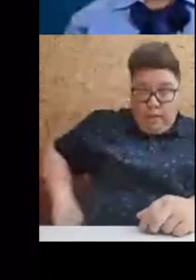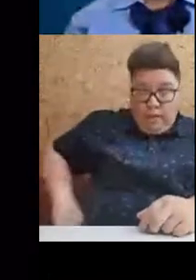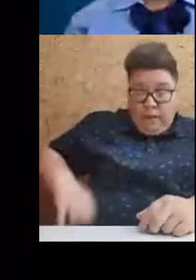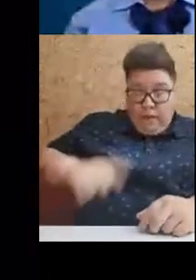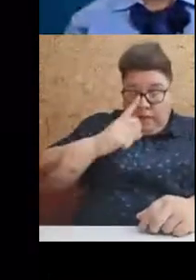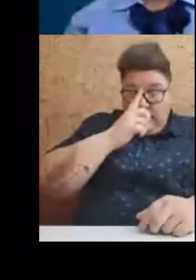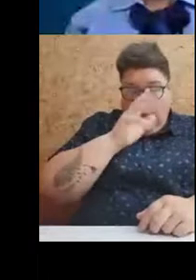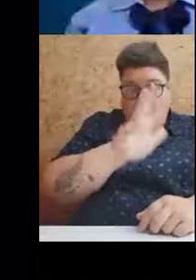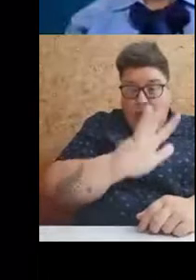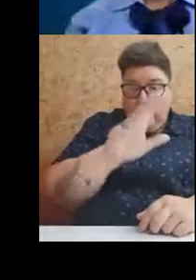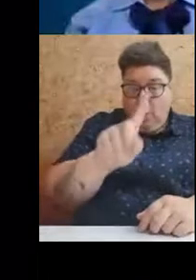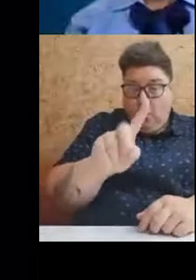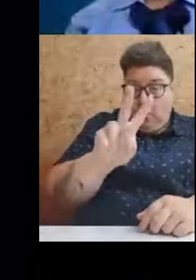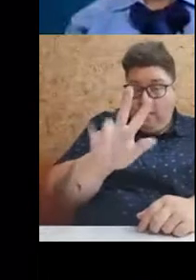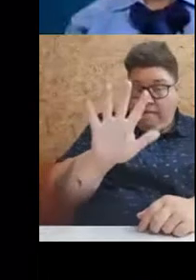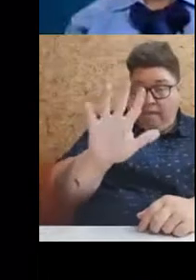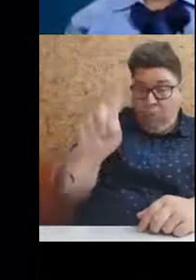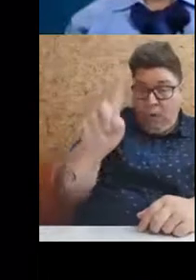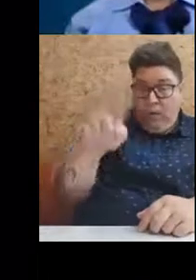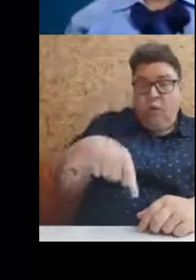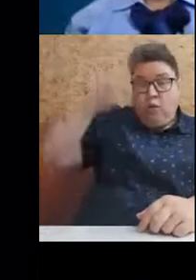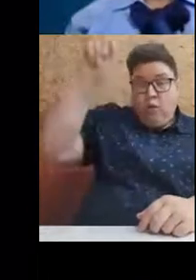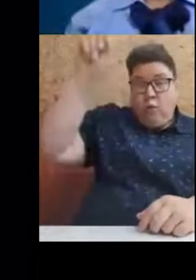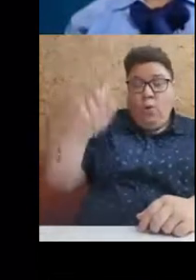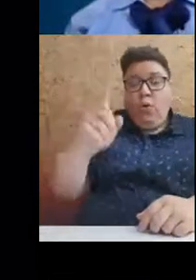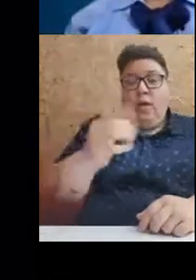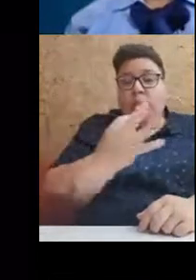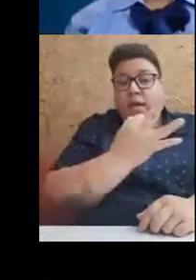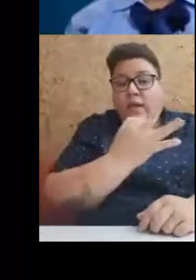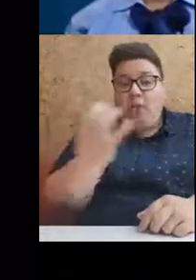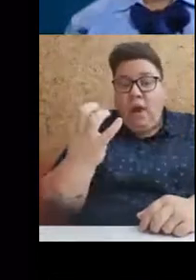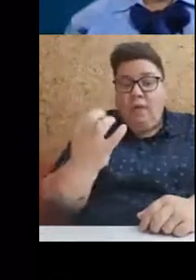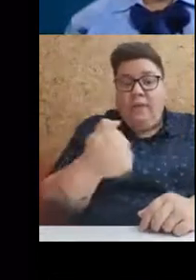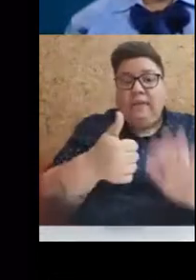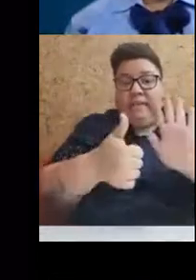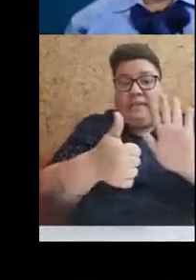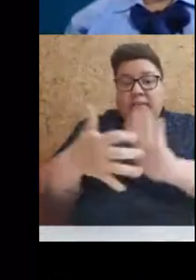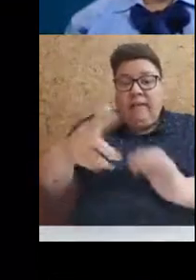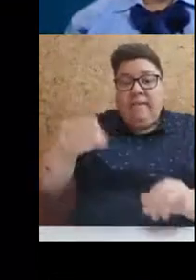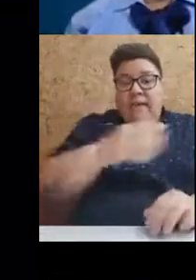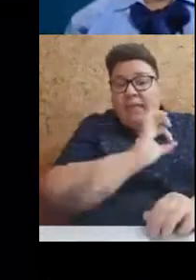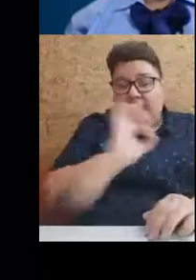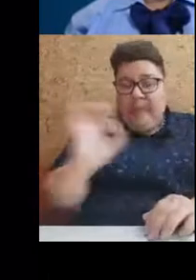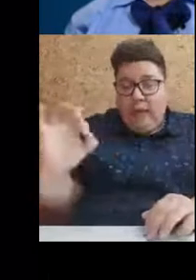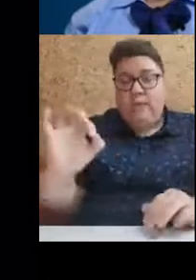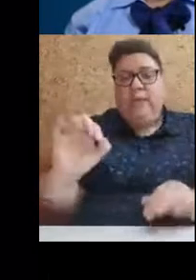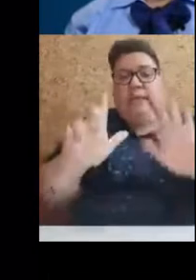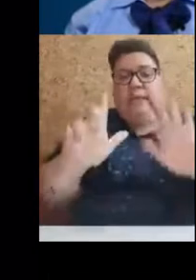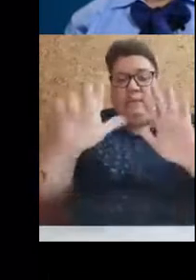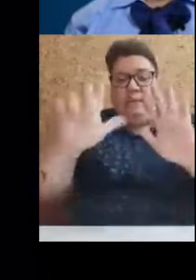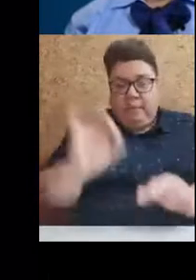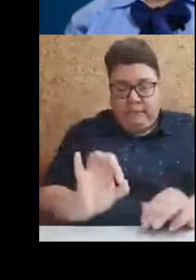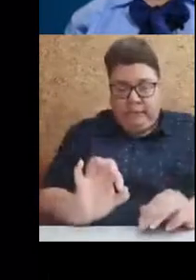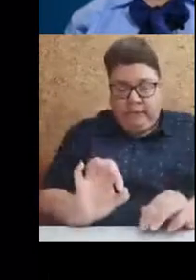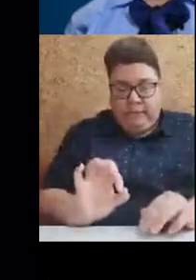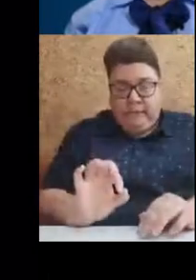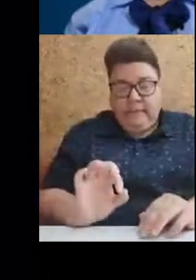until 365,000 rand, it's 7% tax. Then